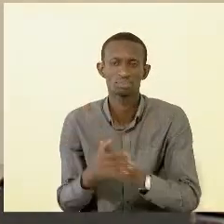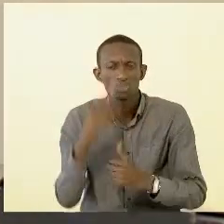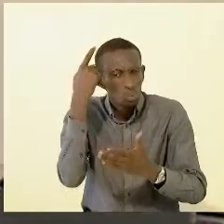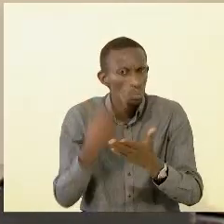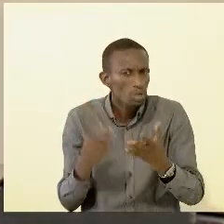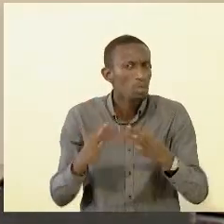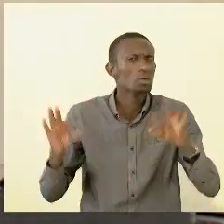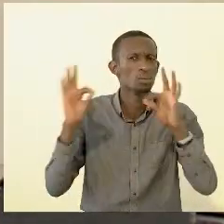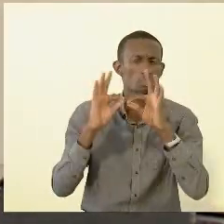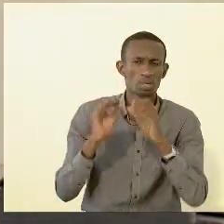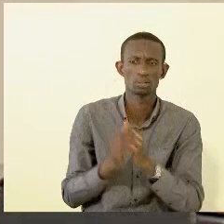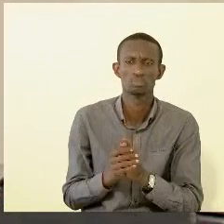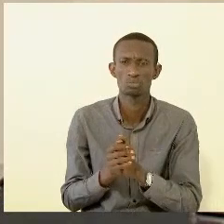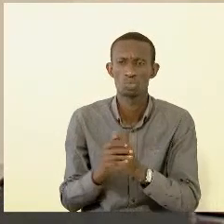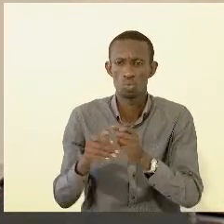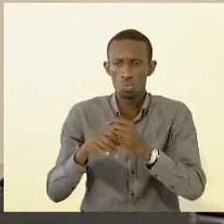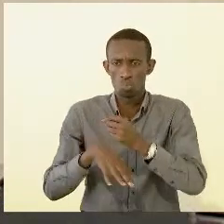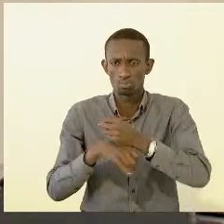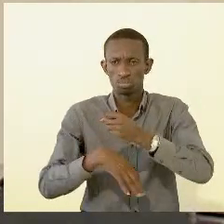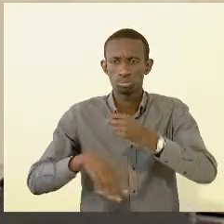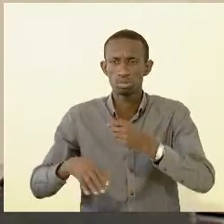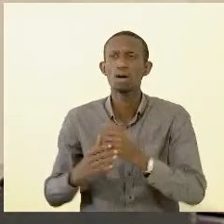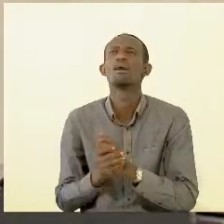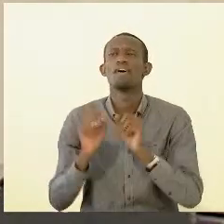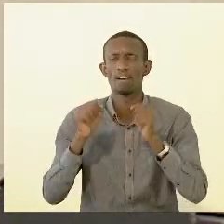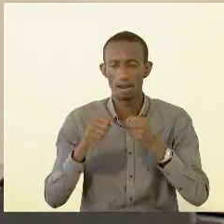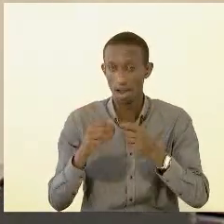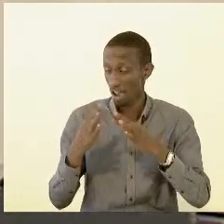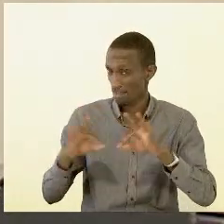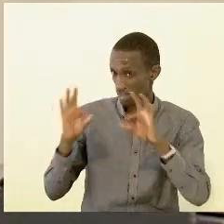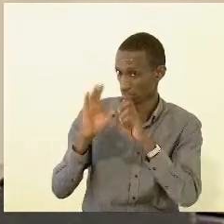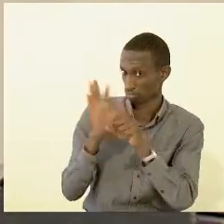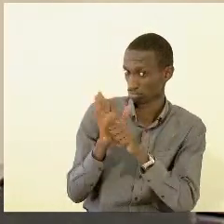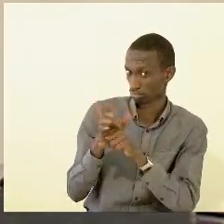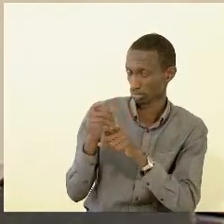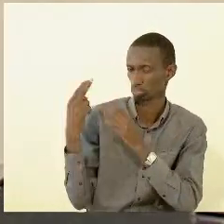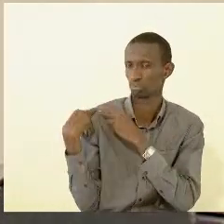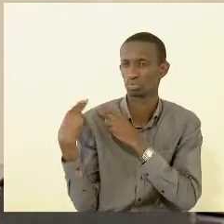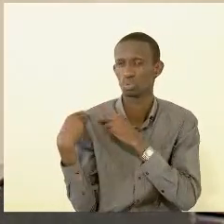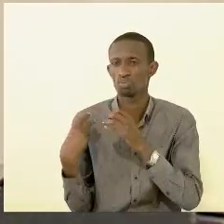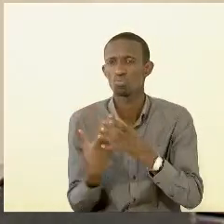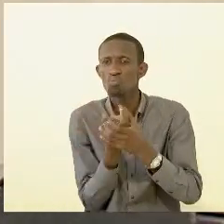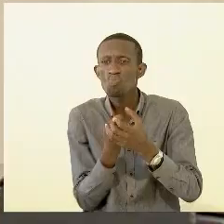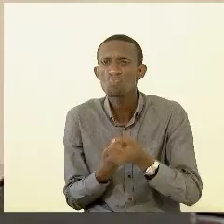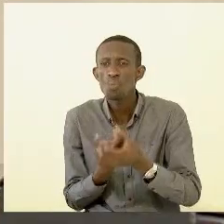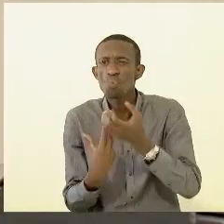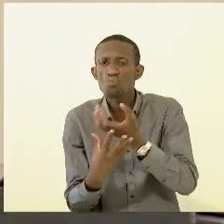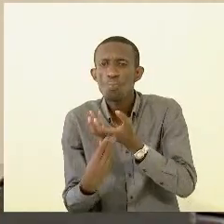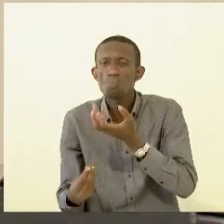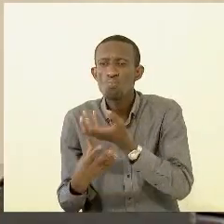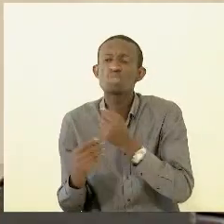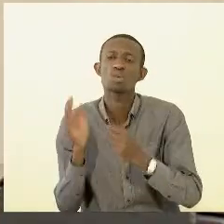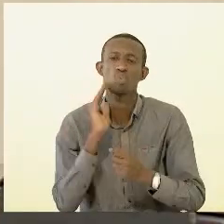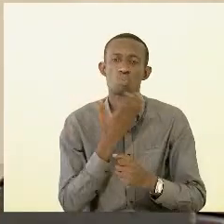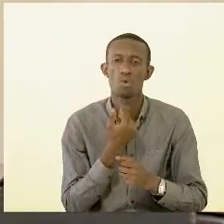Excellent. Roots are important for absorbing water and mineral salts from the soil. They